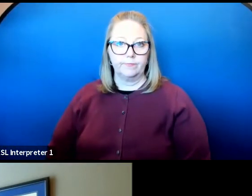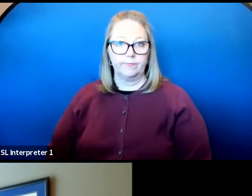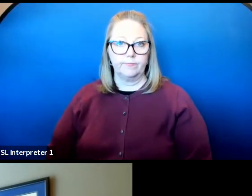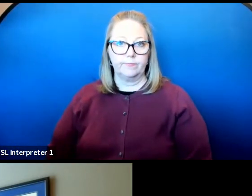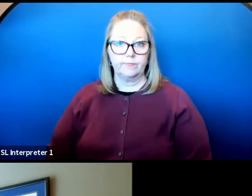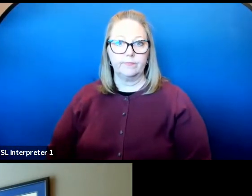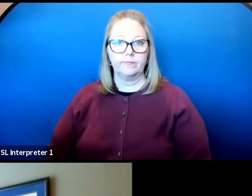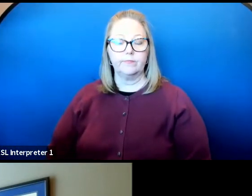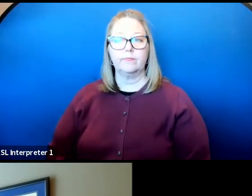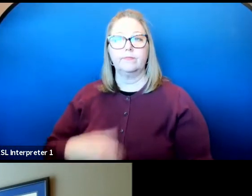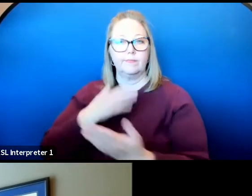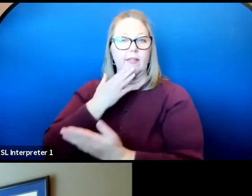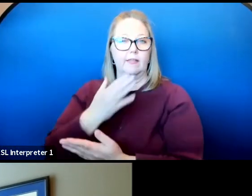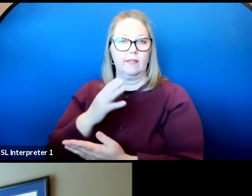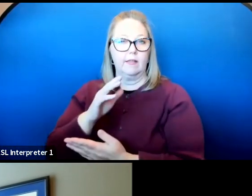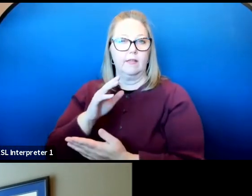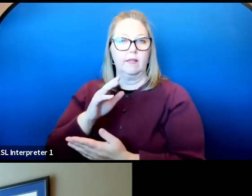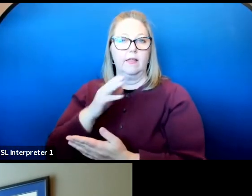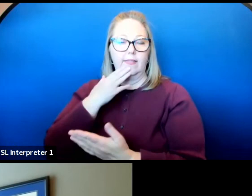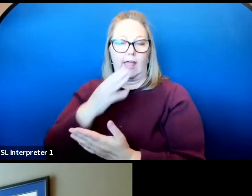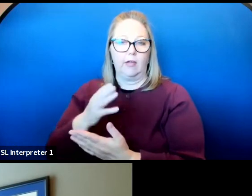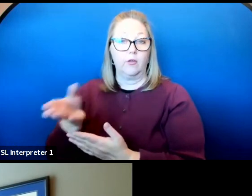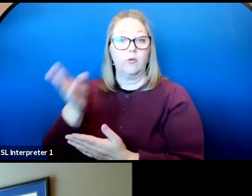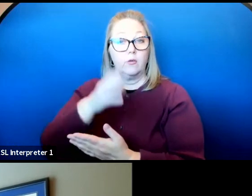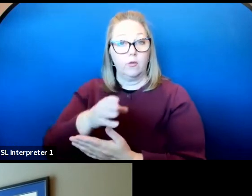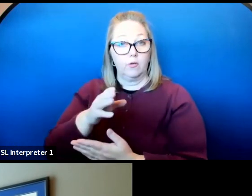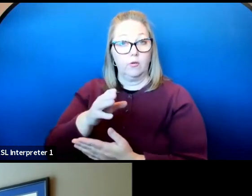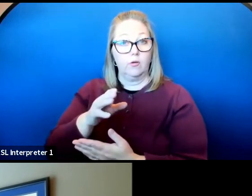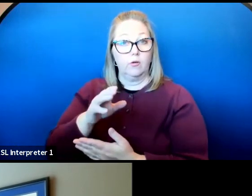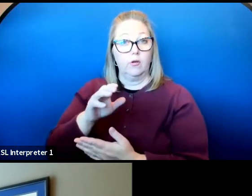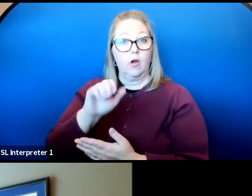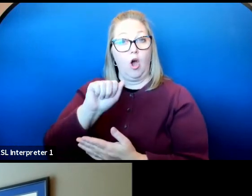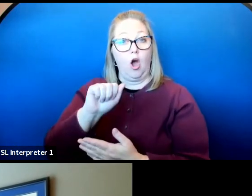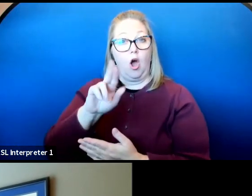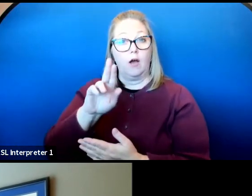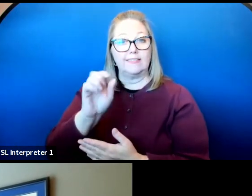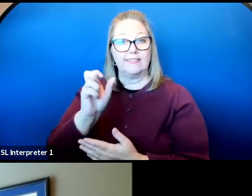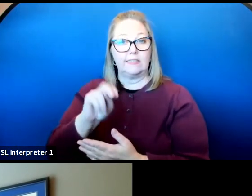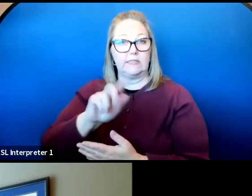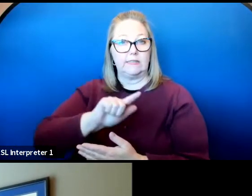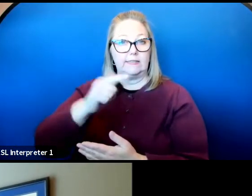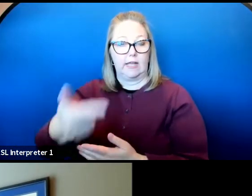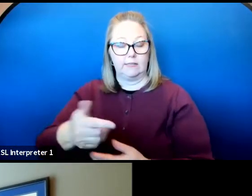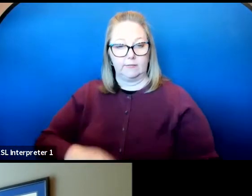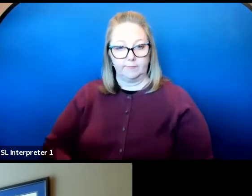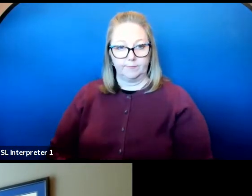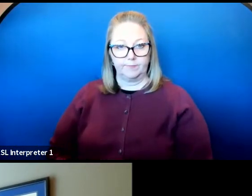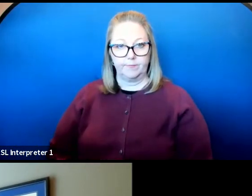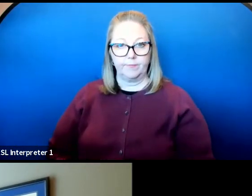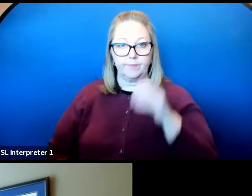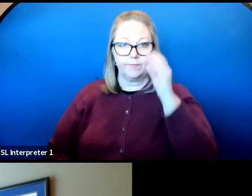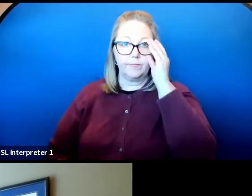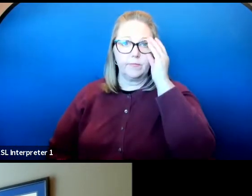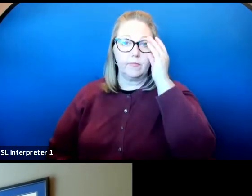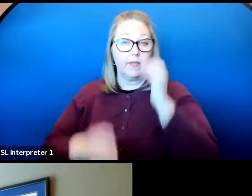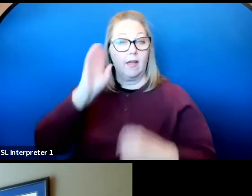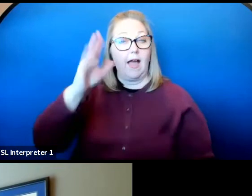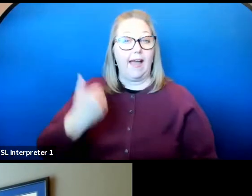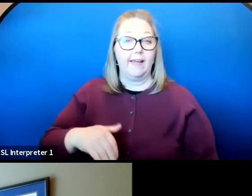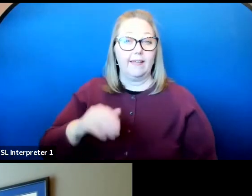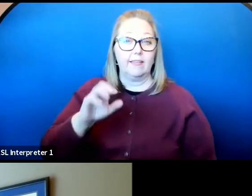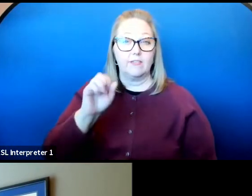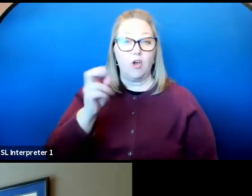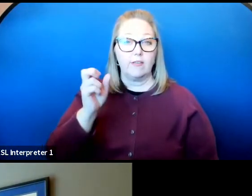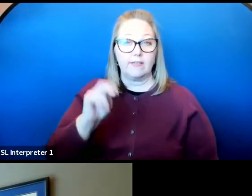Thank you, Shannon. Thanks for the question, Colton. We'll go to Austin, and then Michelle Rendells will be next. Hey, Megan and Governor Sisolak, thank you so much for taking